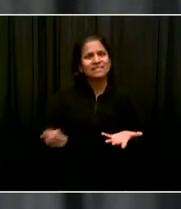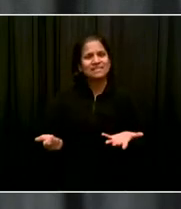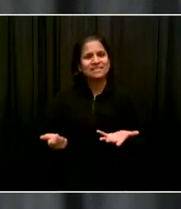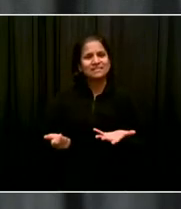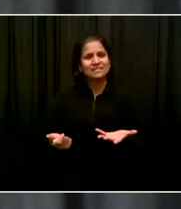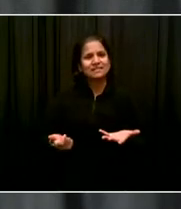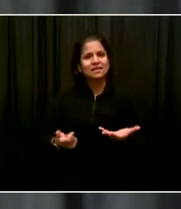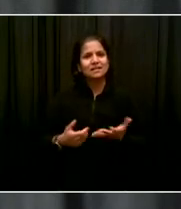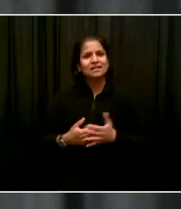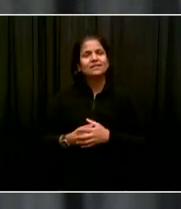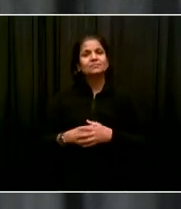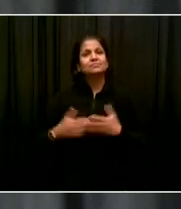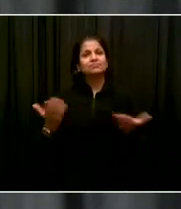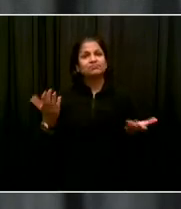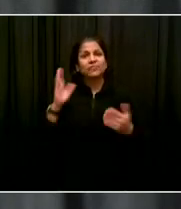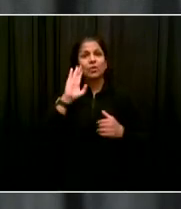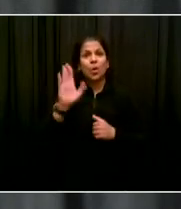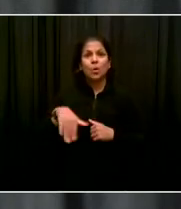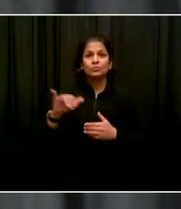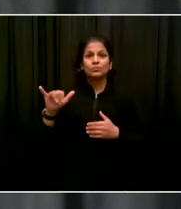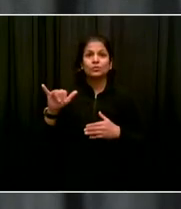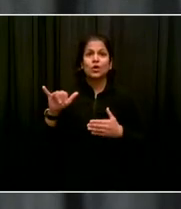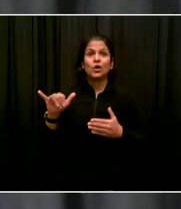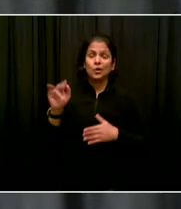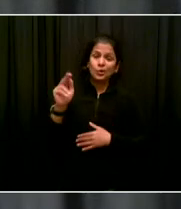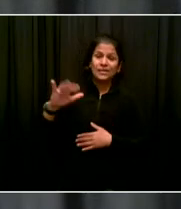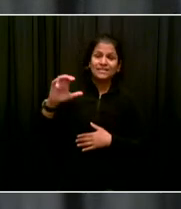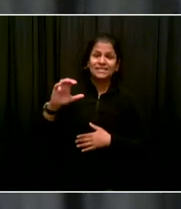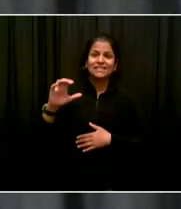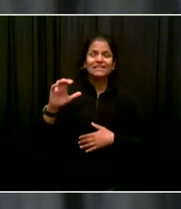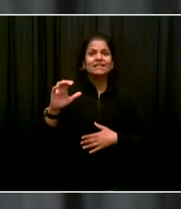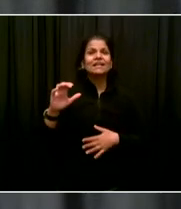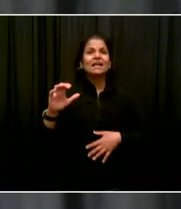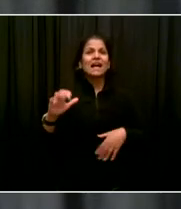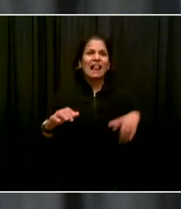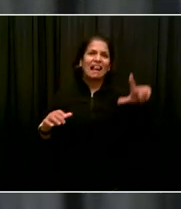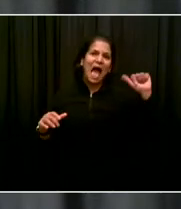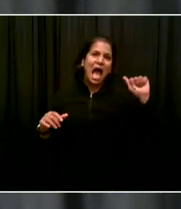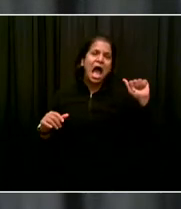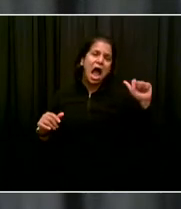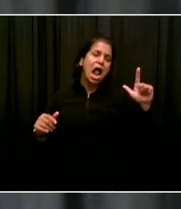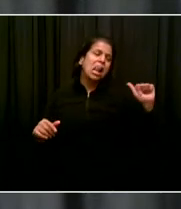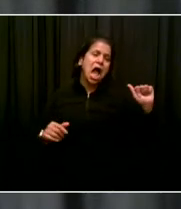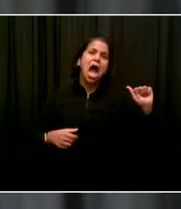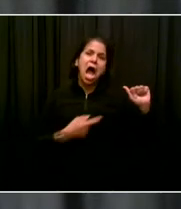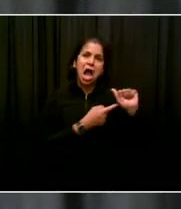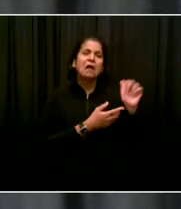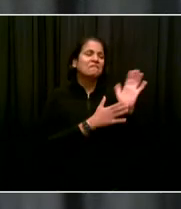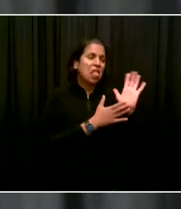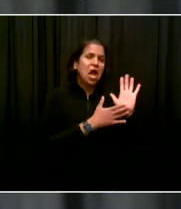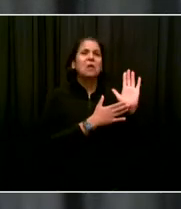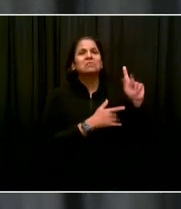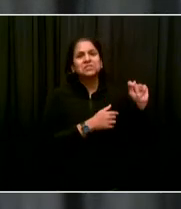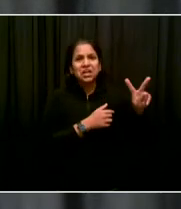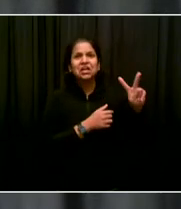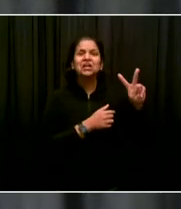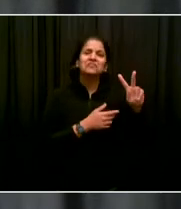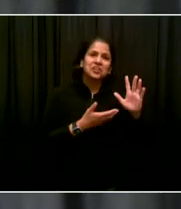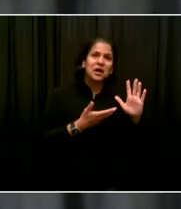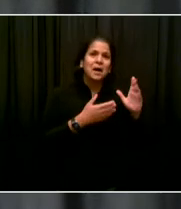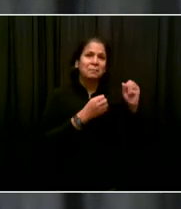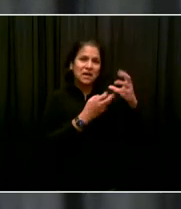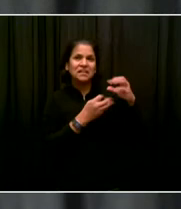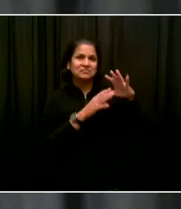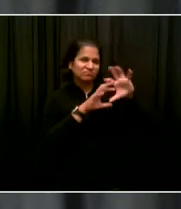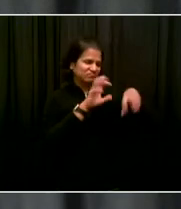Even though that's what you could say, the film and TV industry, you know, that's where the studios are and the streamers. But we're